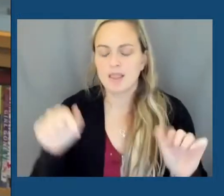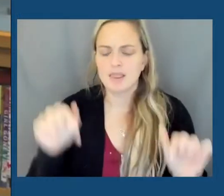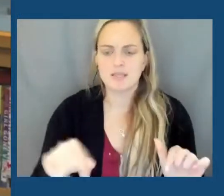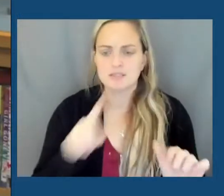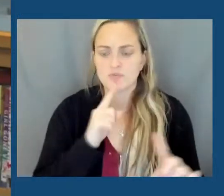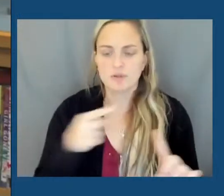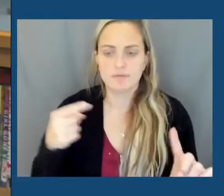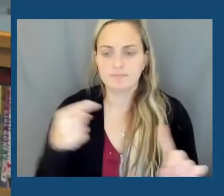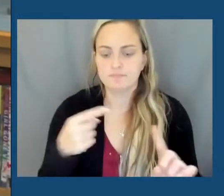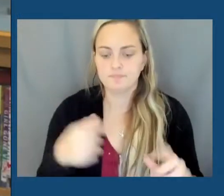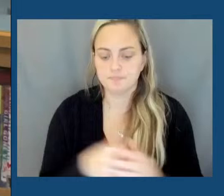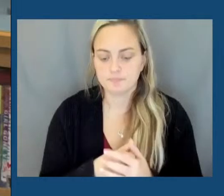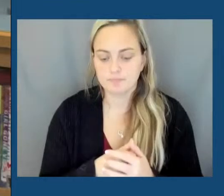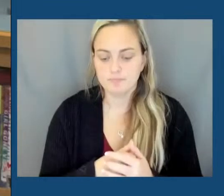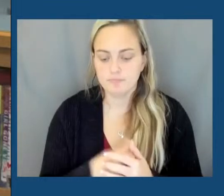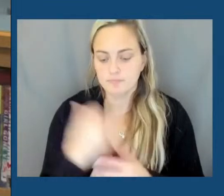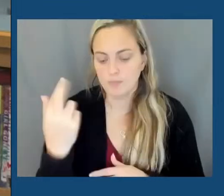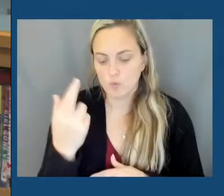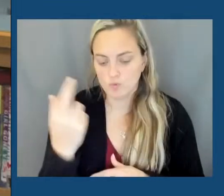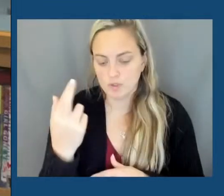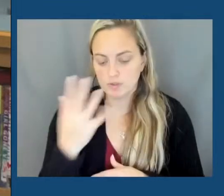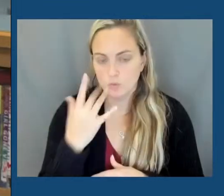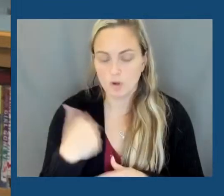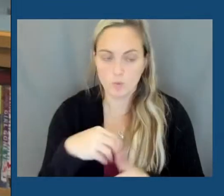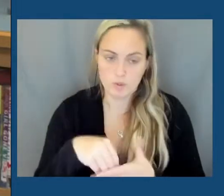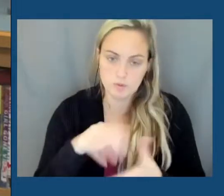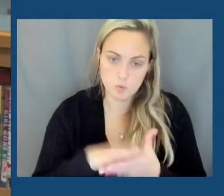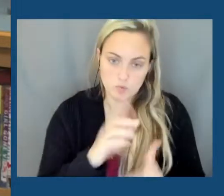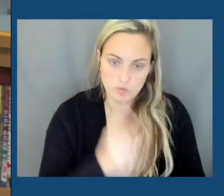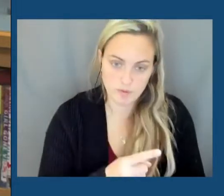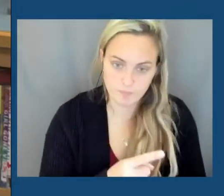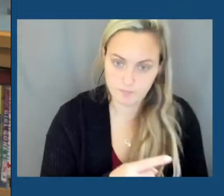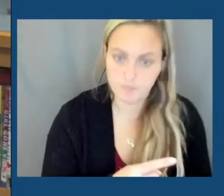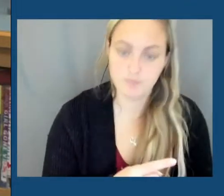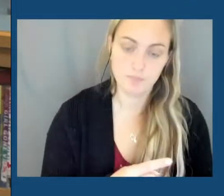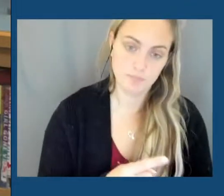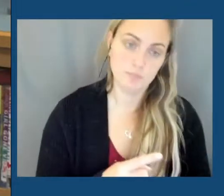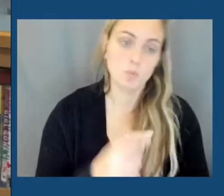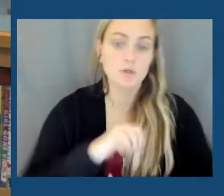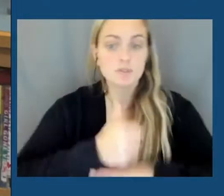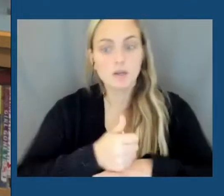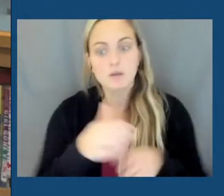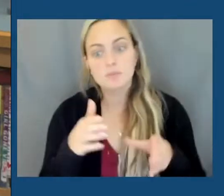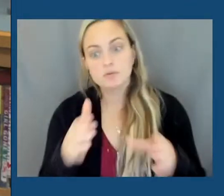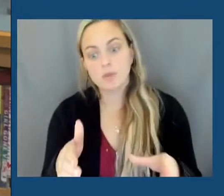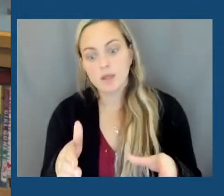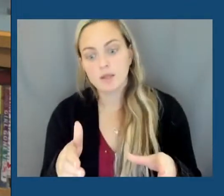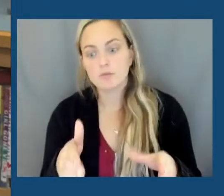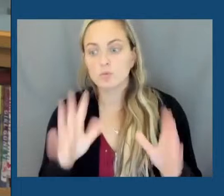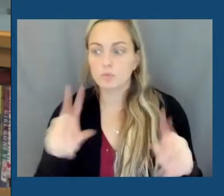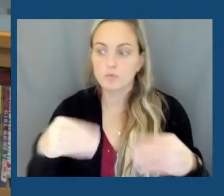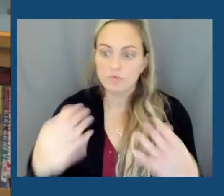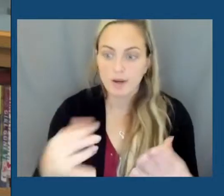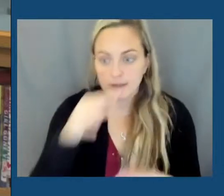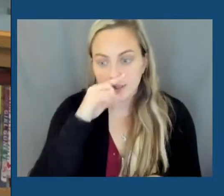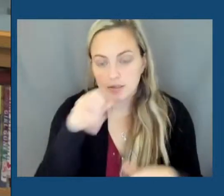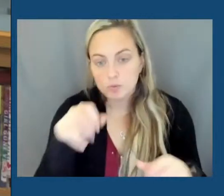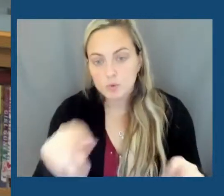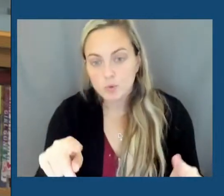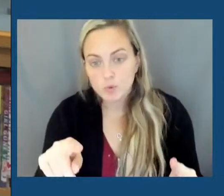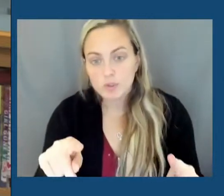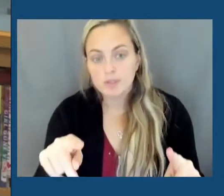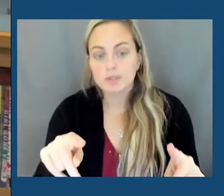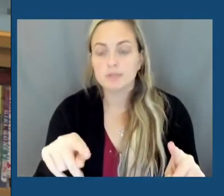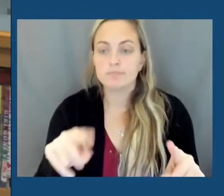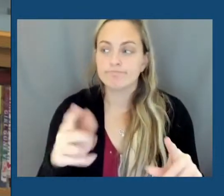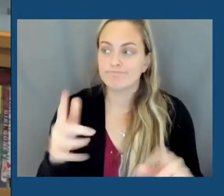ultimately the reason why we're in school. All right, we're creating these pathways. We're giving these kids opportunities. And like I said, in 26